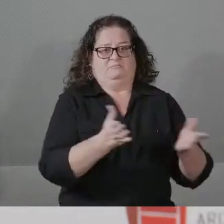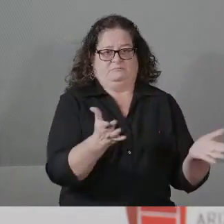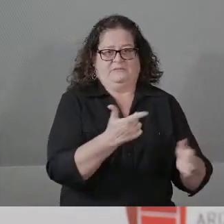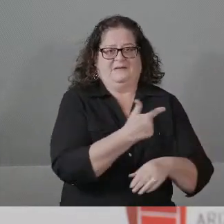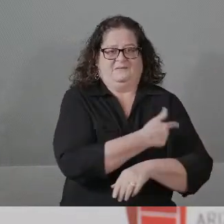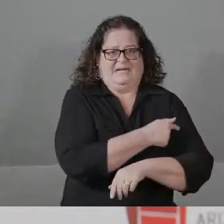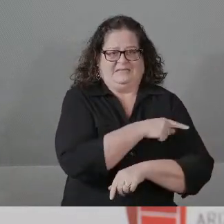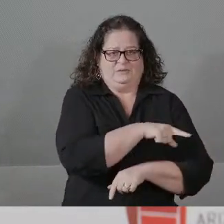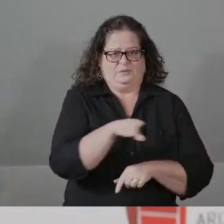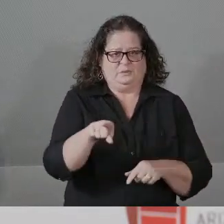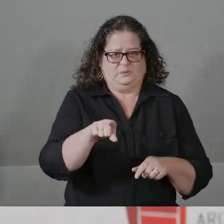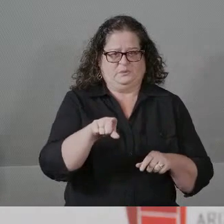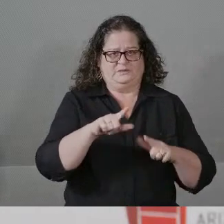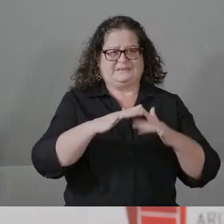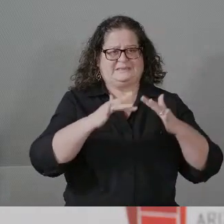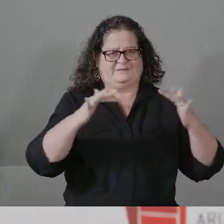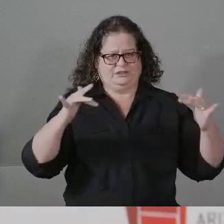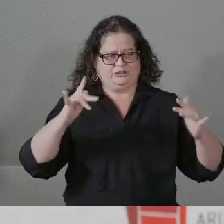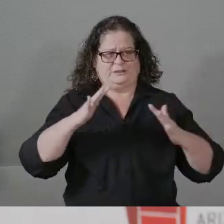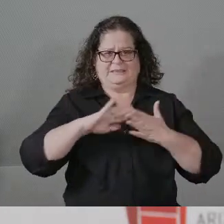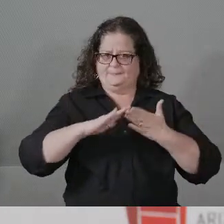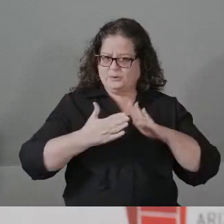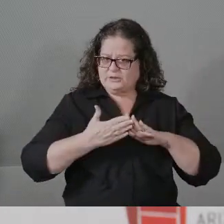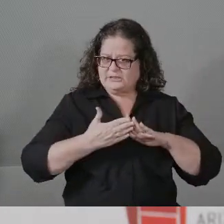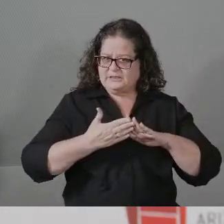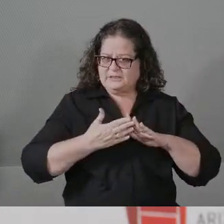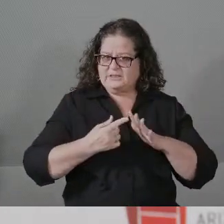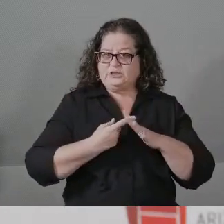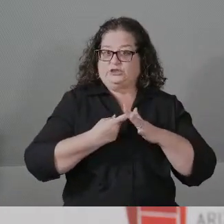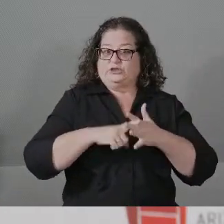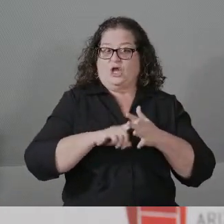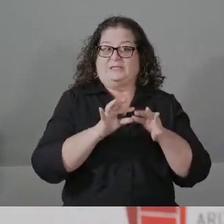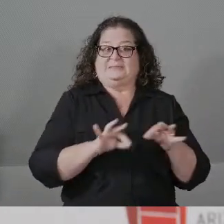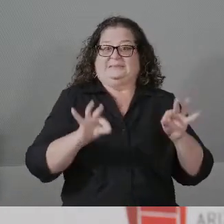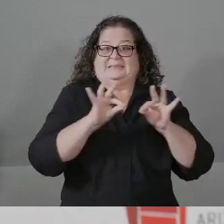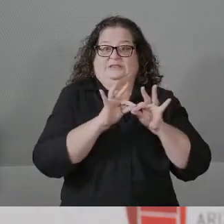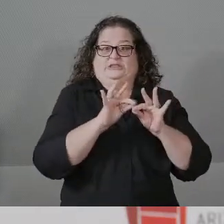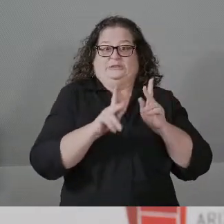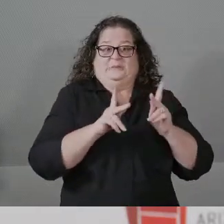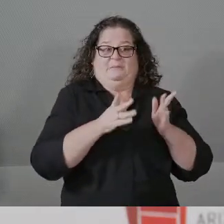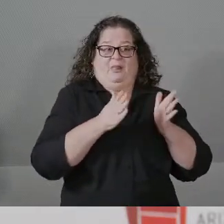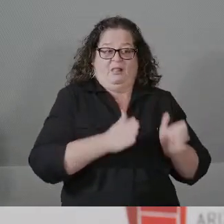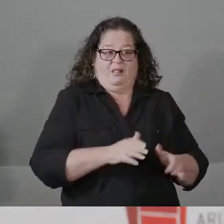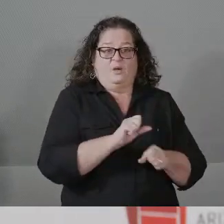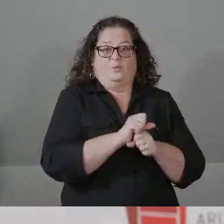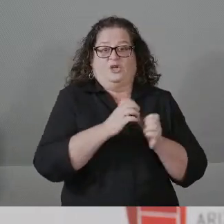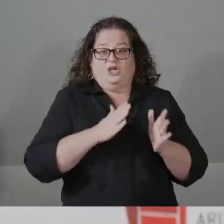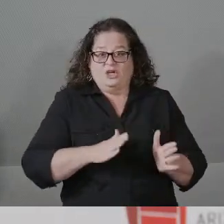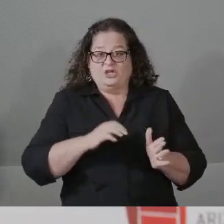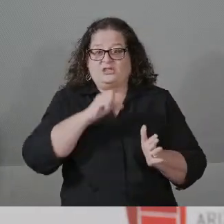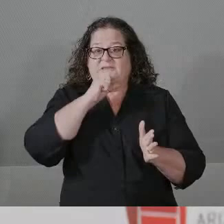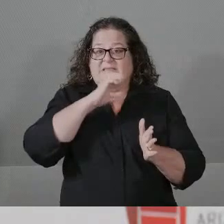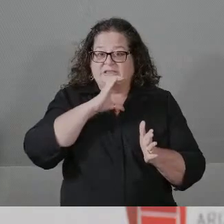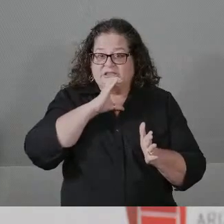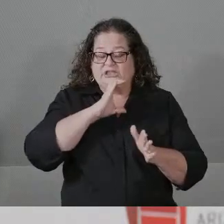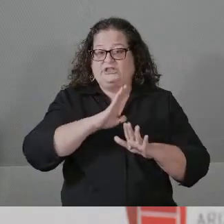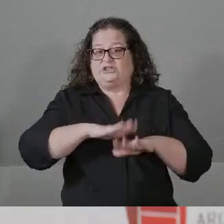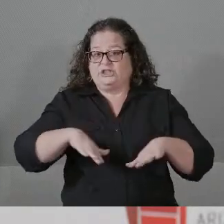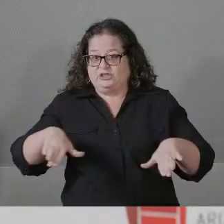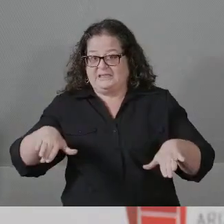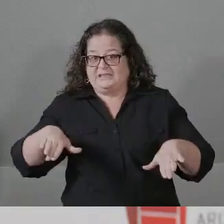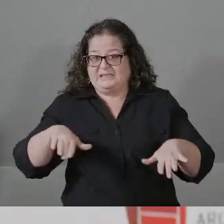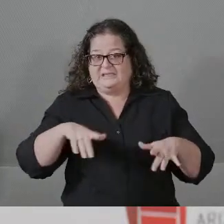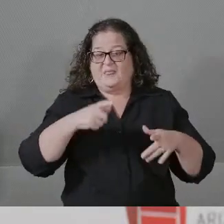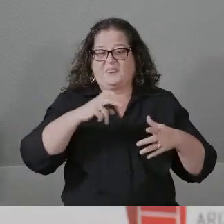with the essential healthcare workers, children, seniors, and high-risk chronic conditions, followed by the general public.